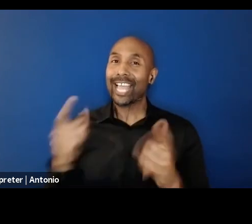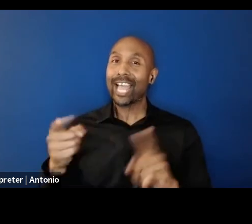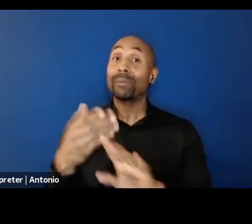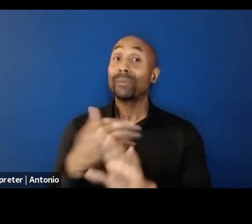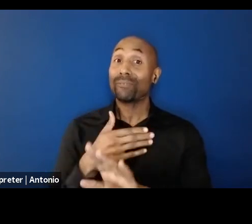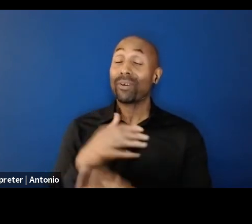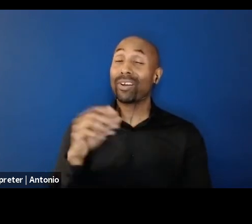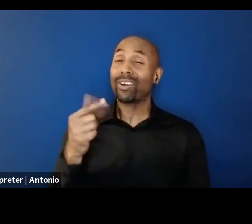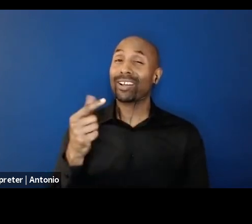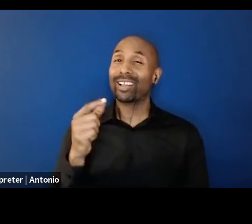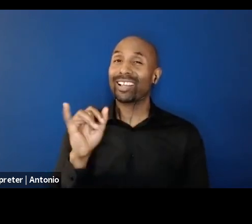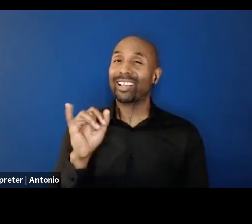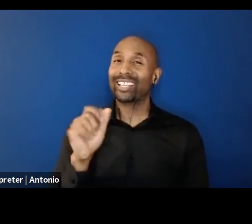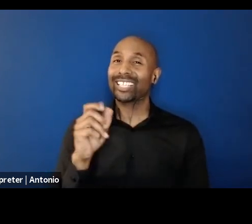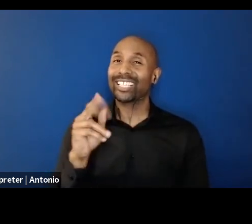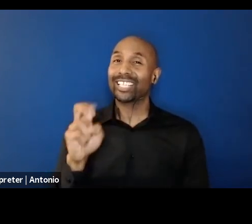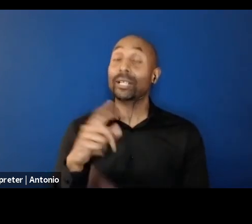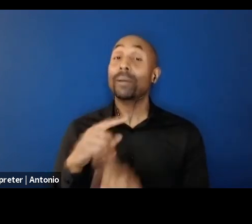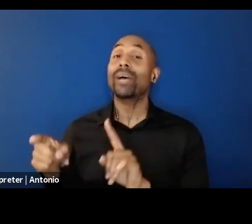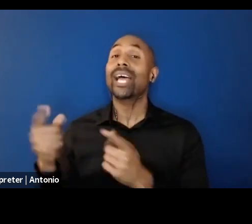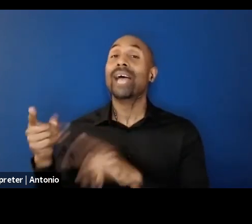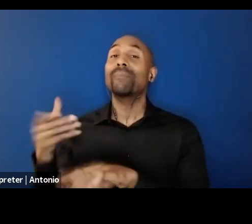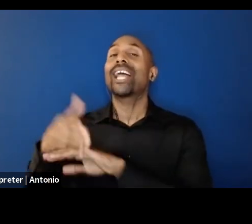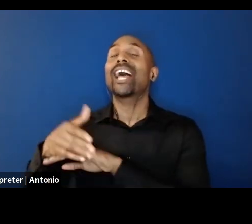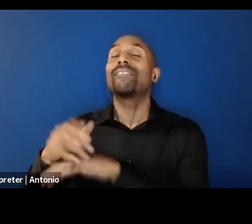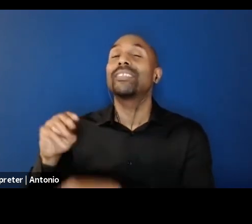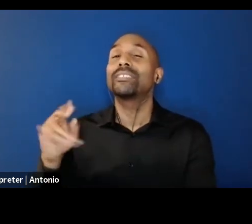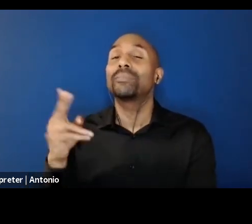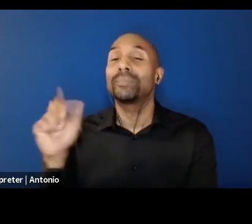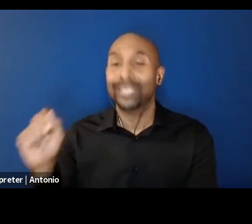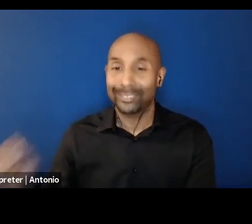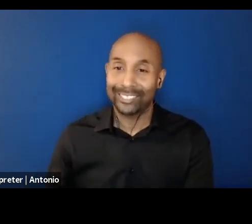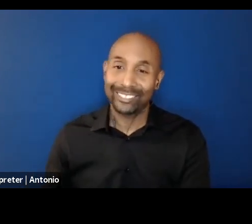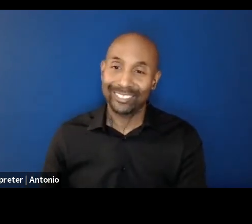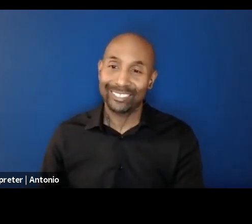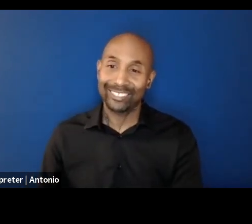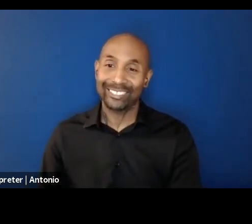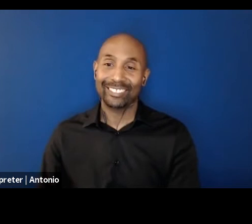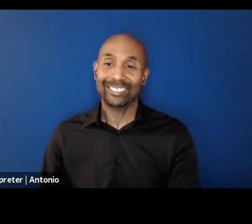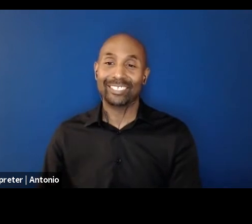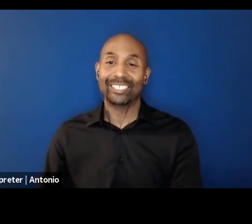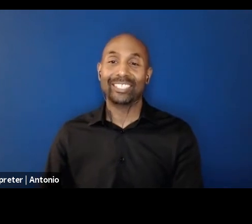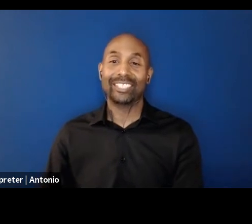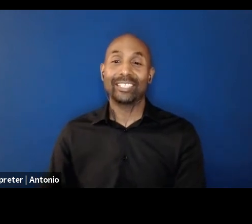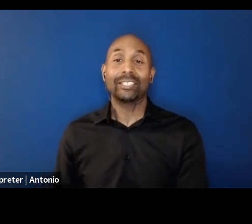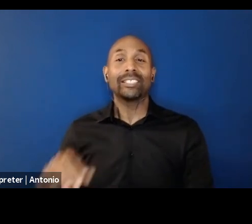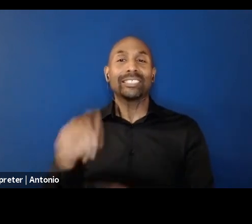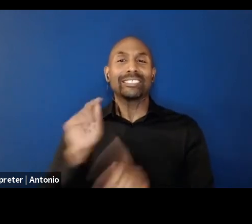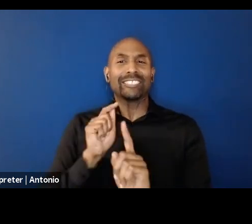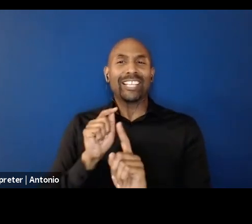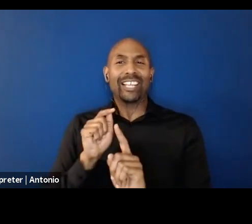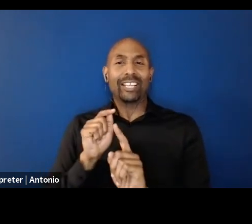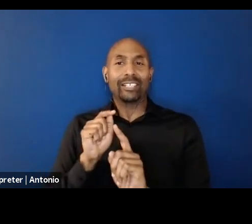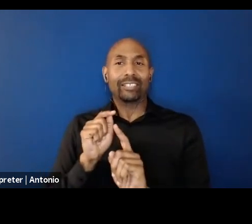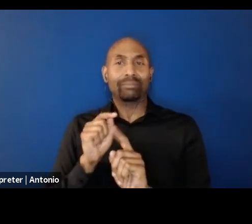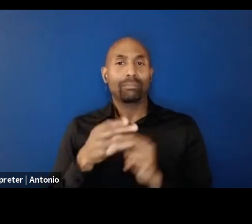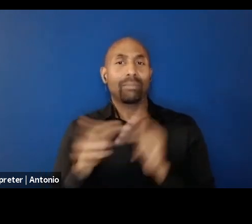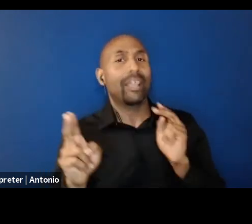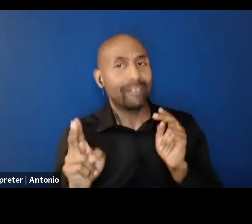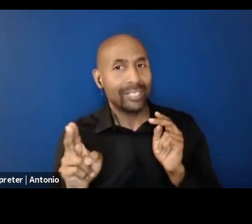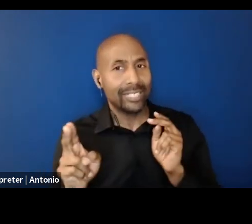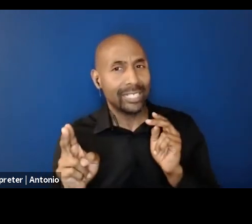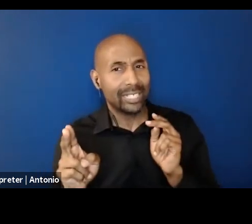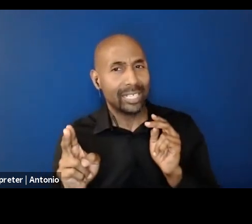fashion teaches brevity, but brevity, he was sorry to say, is a lie. I must be longer with this music.